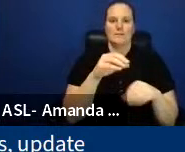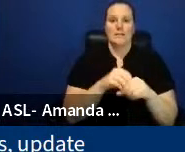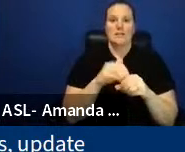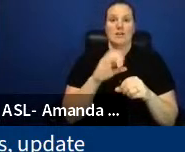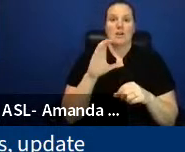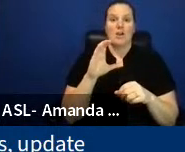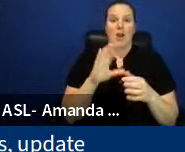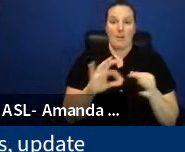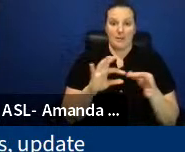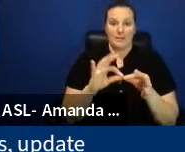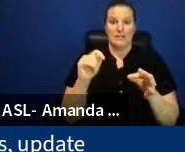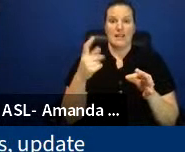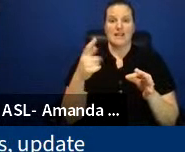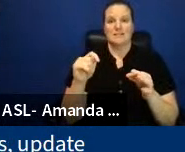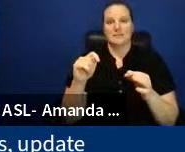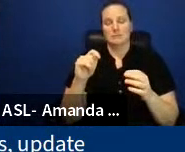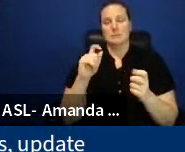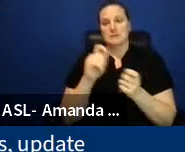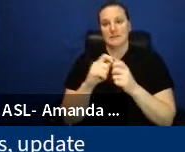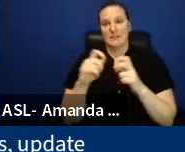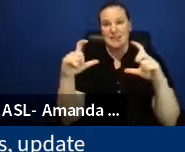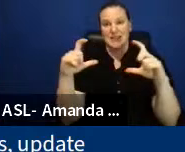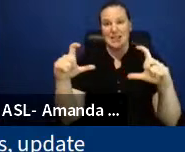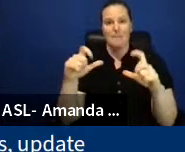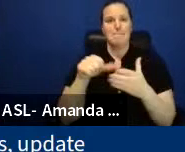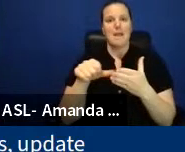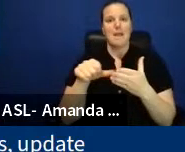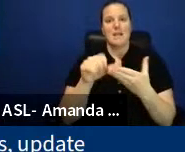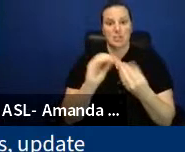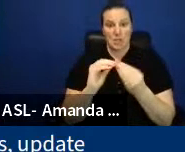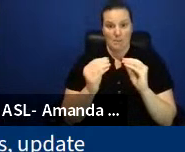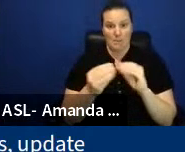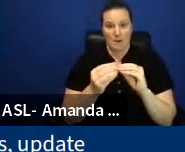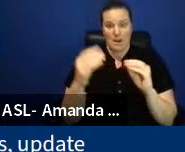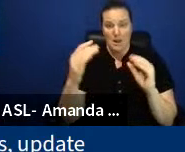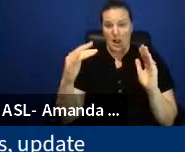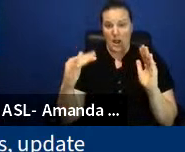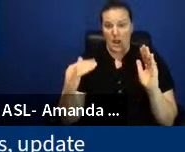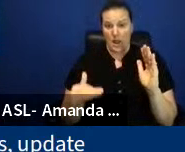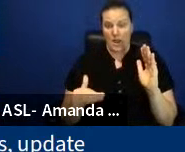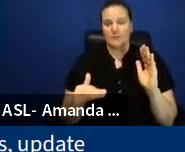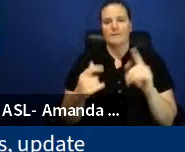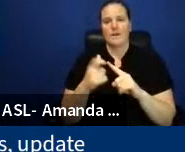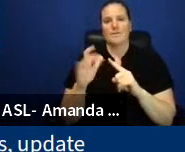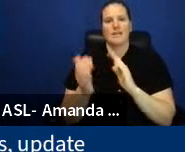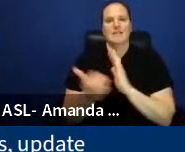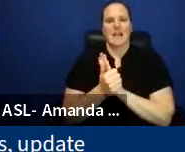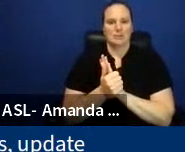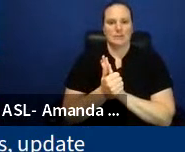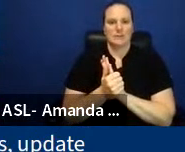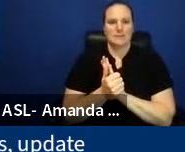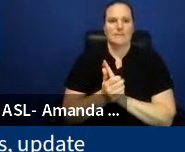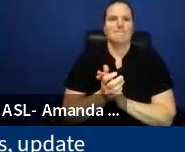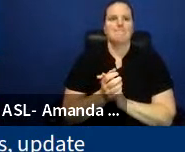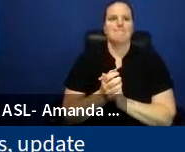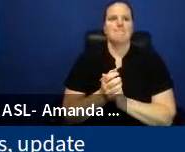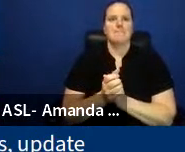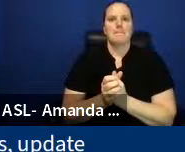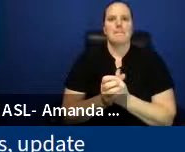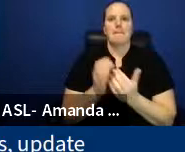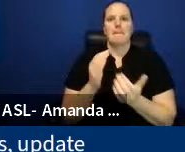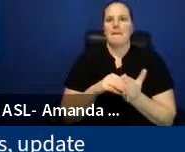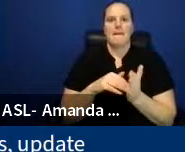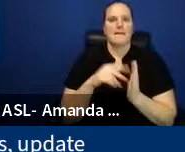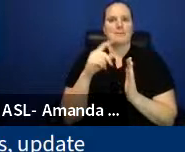text, including specific citations to page numbers and passages from the attachments. Once again, we can't